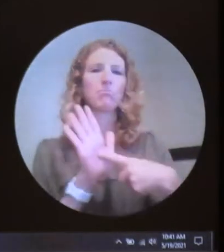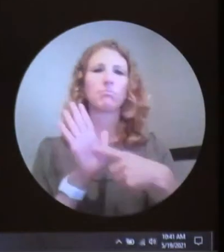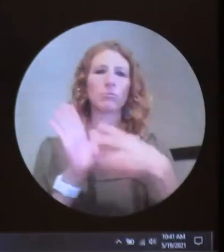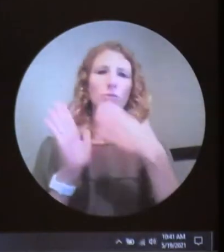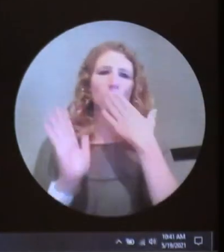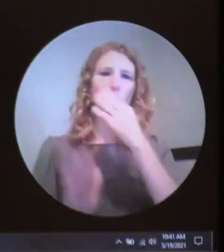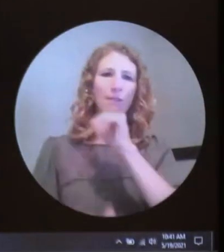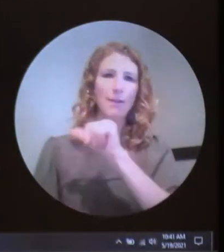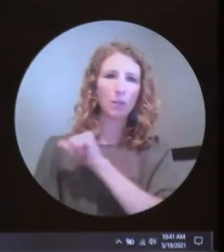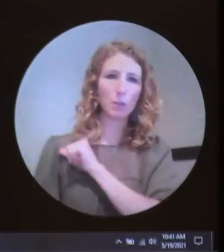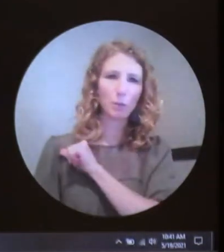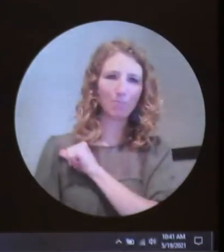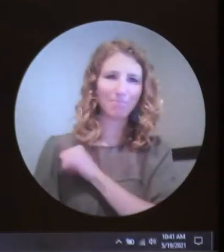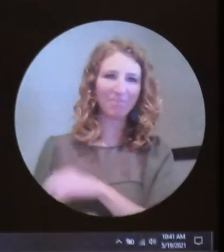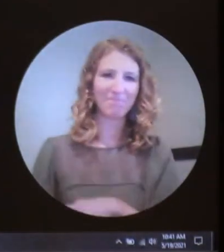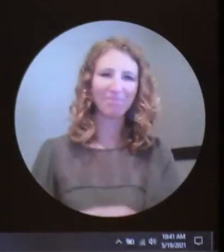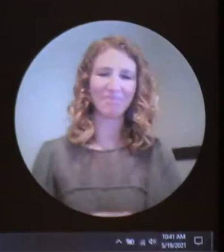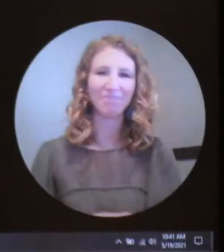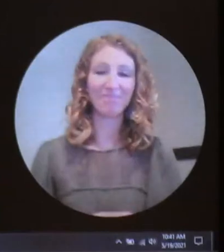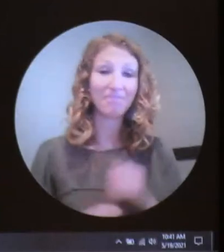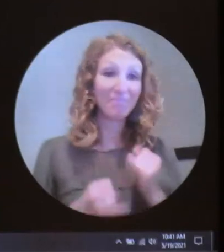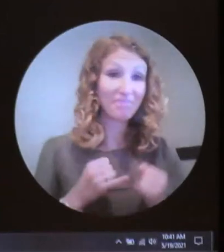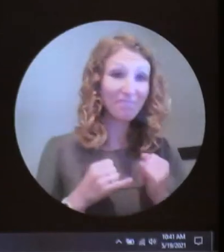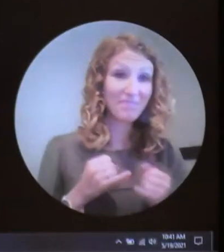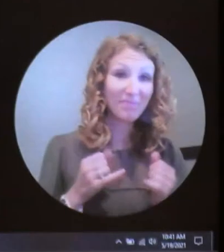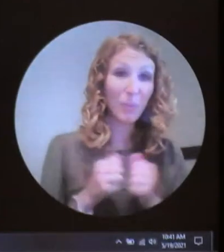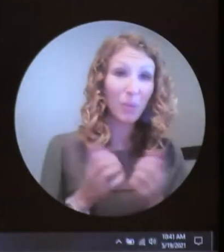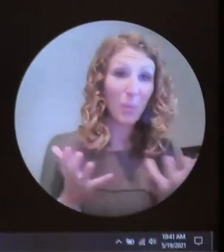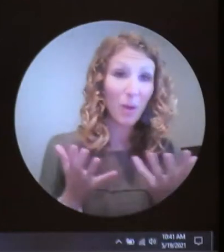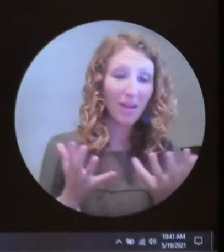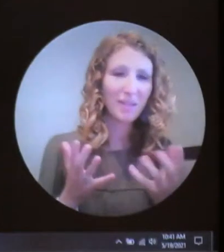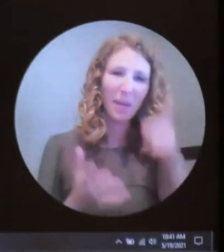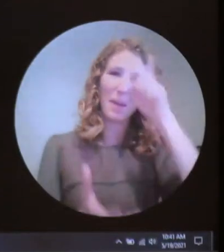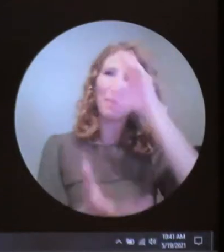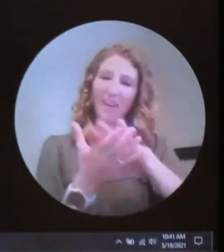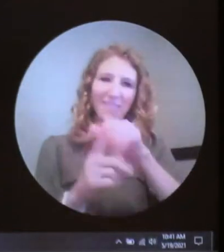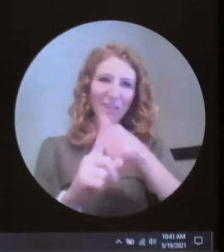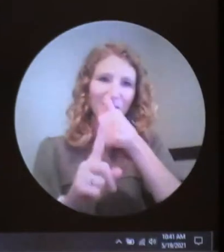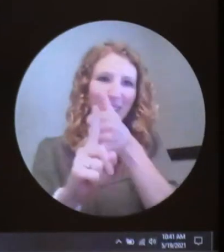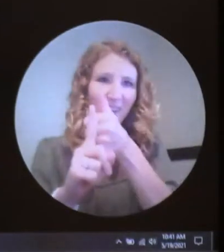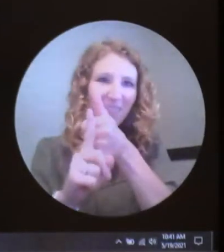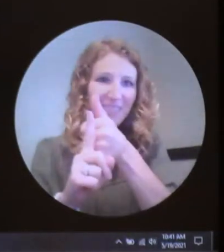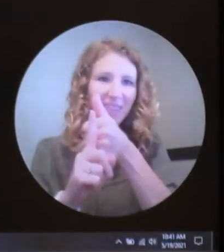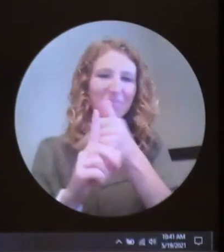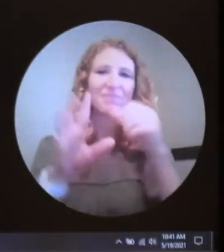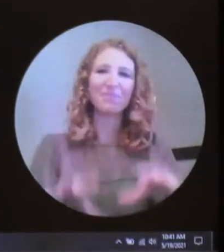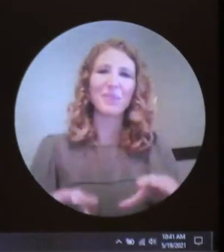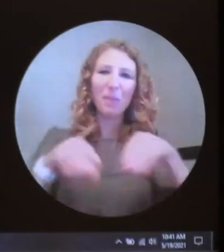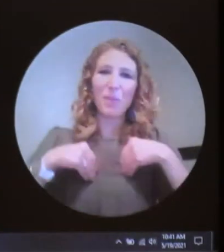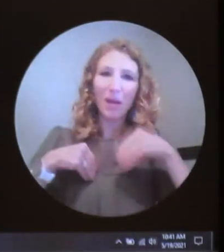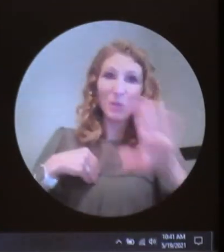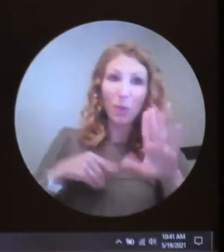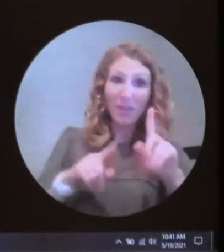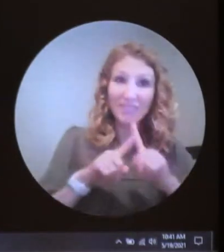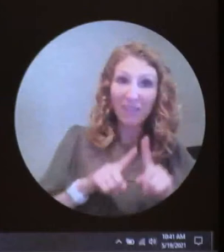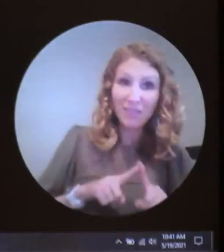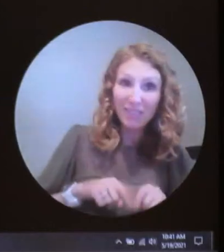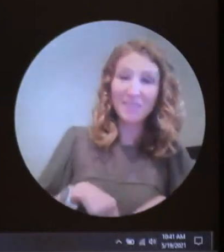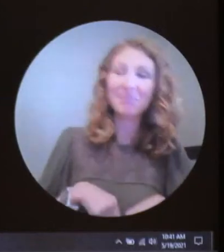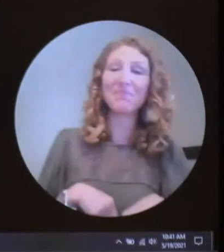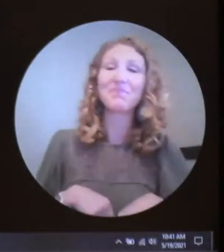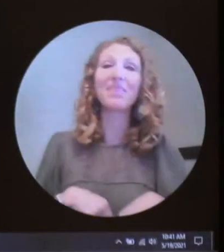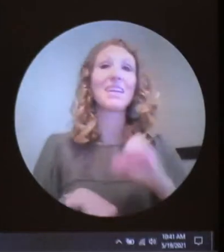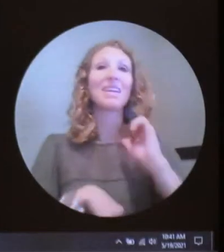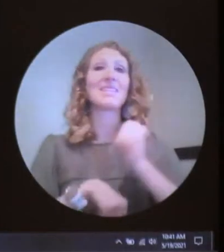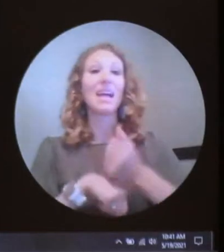I will conclude with this. Believe in yourself. Embrace your differences. Set high expectations for